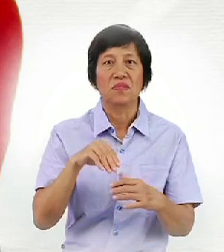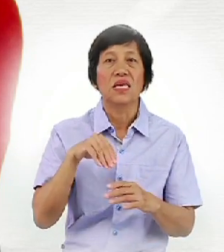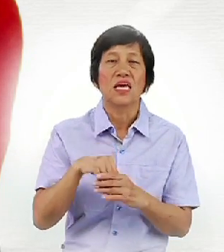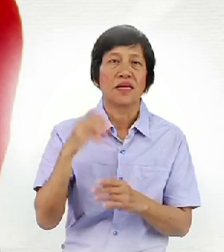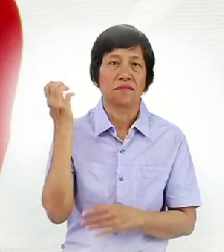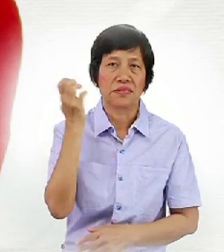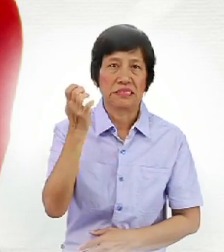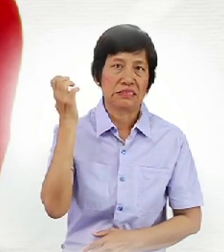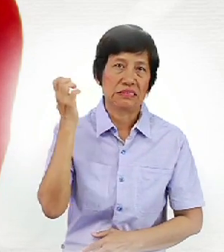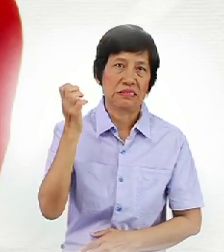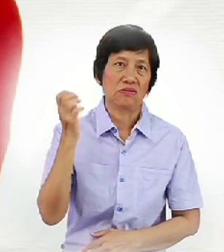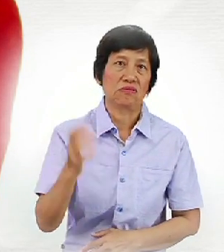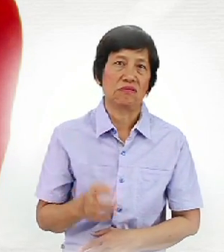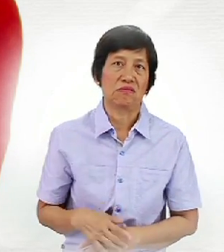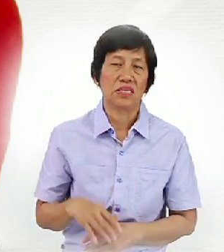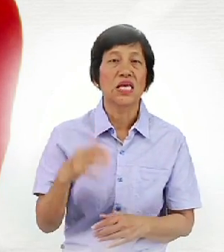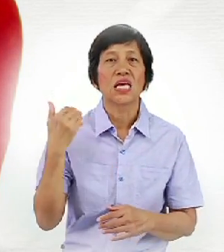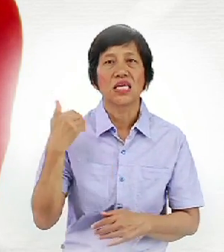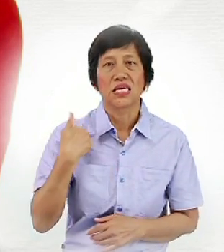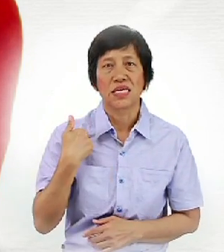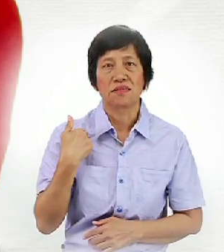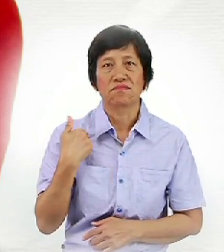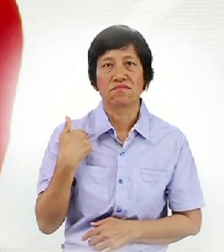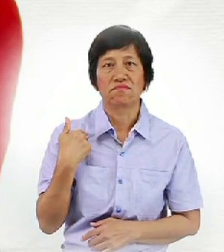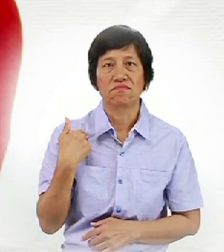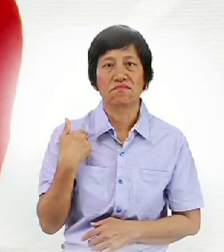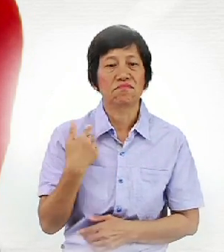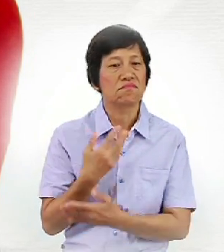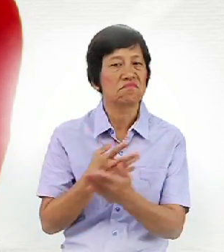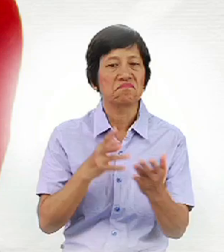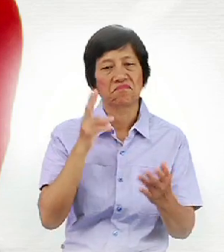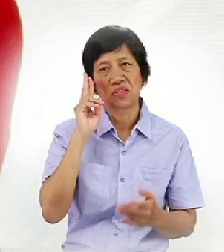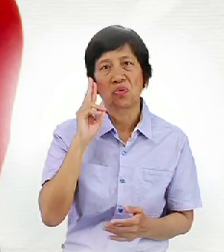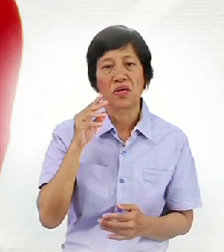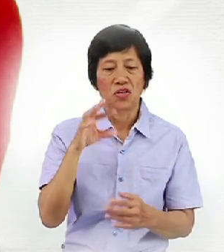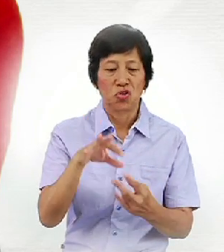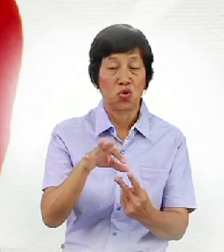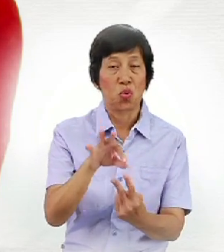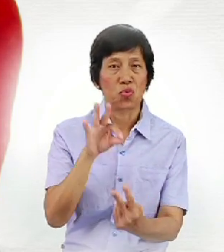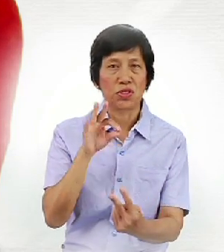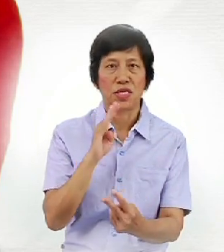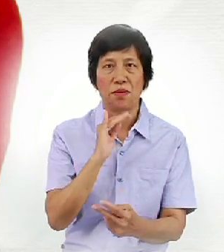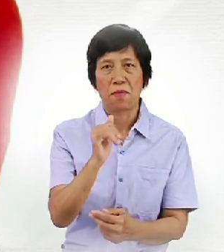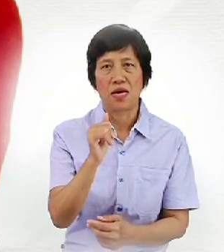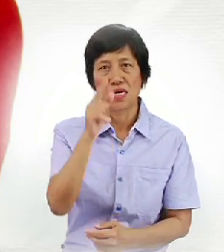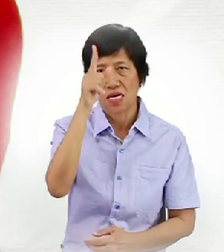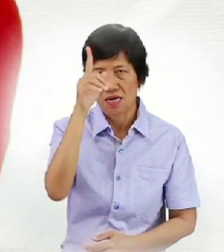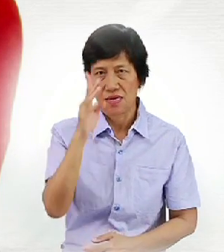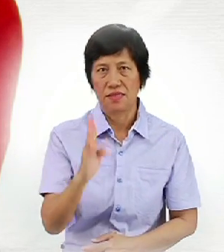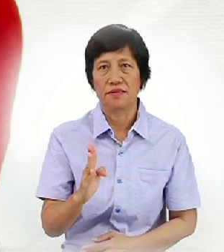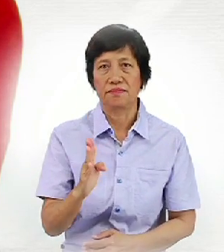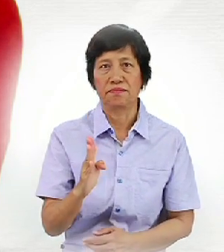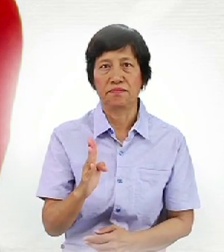evangelization. Yet, they were chosen by God.